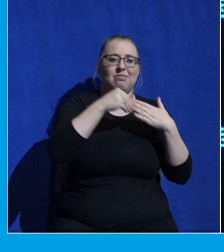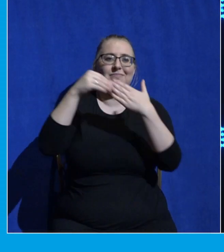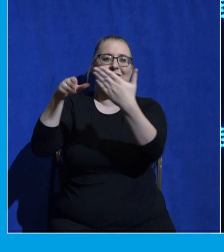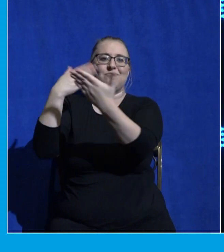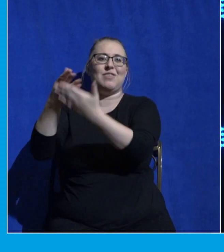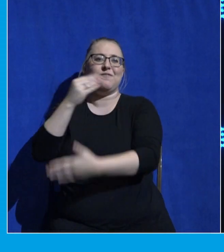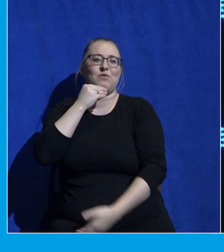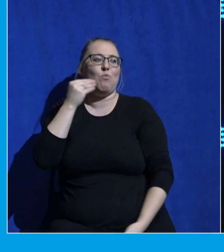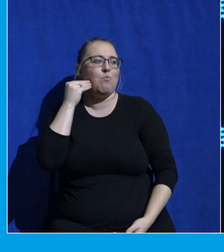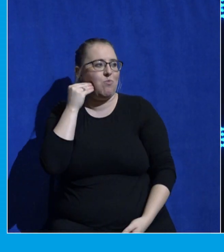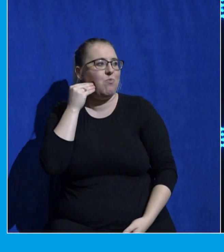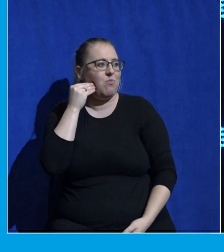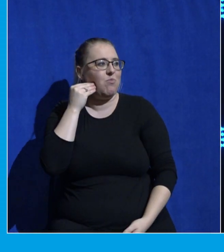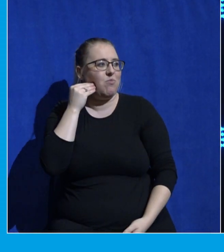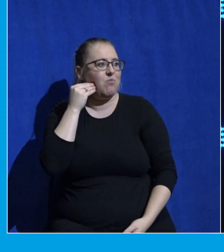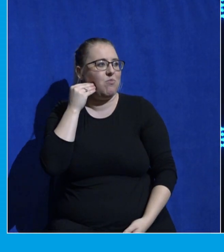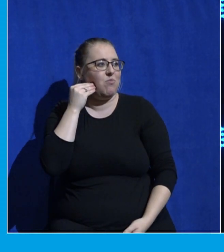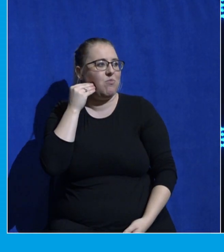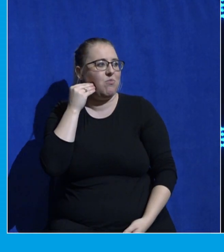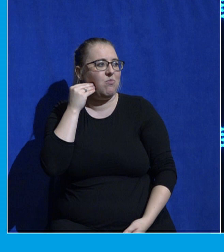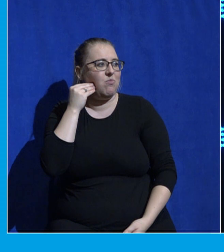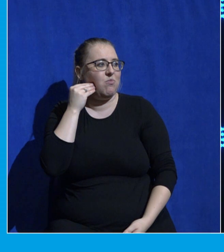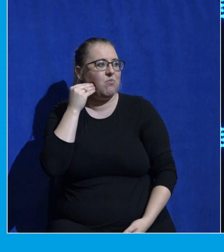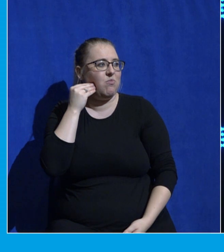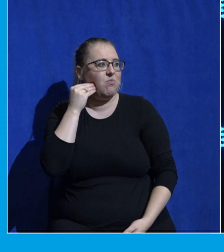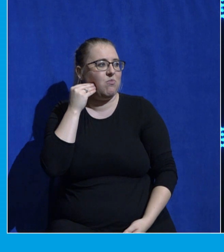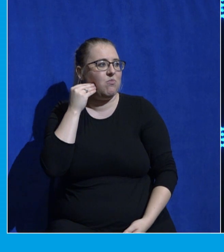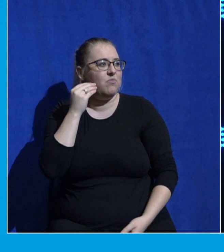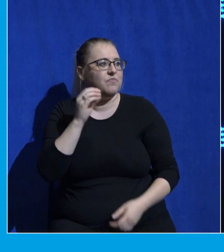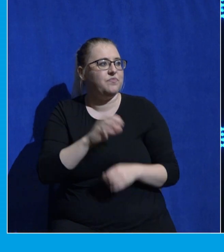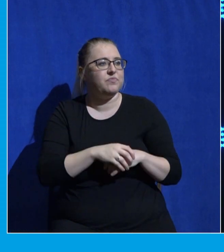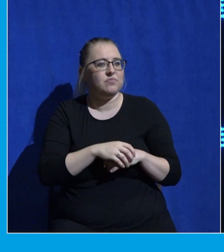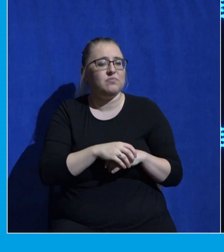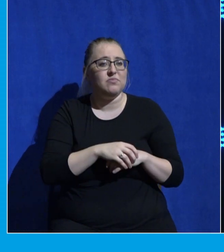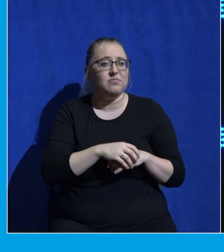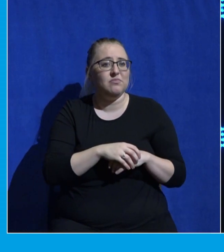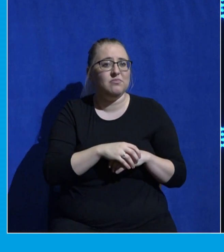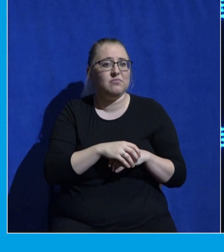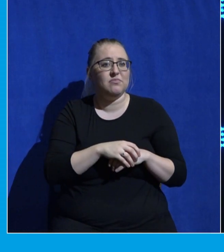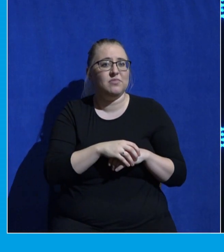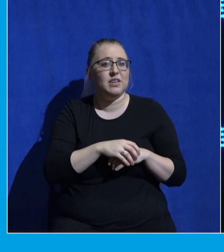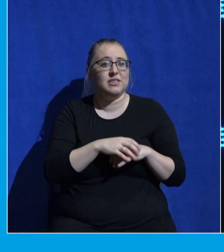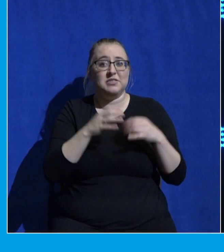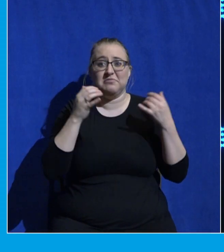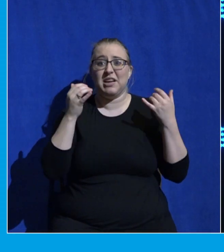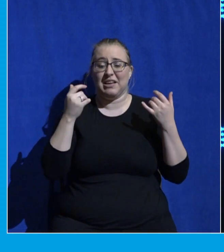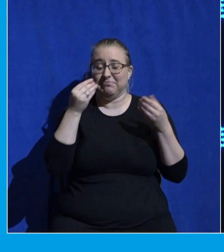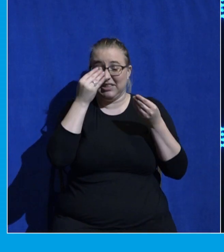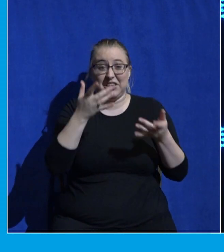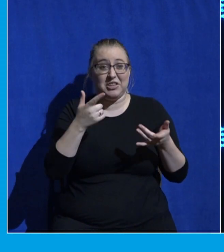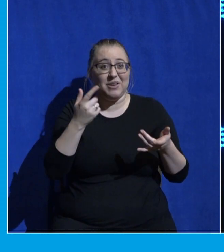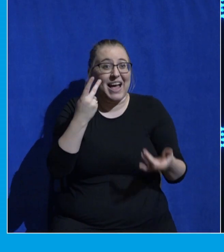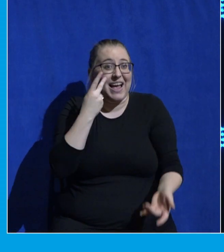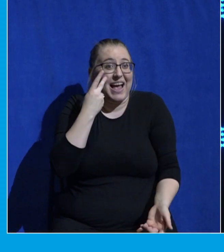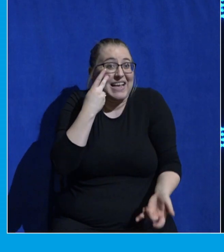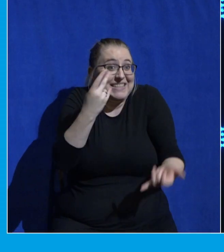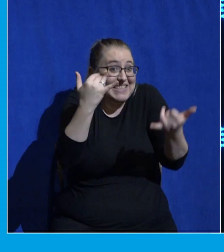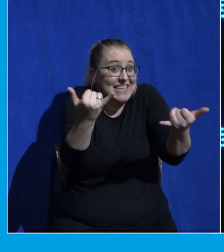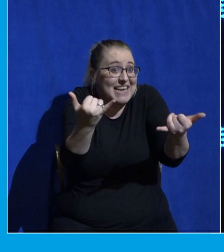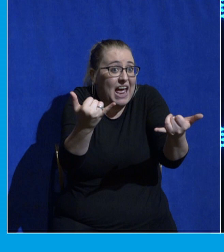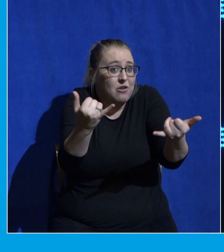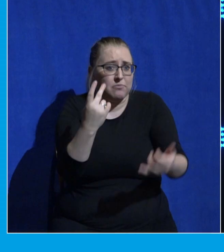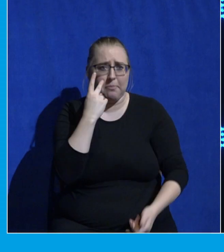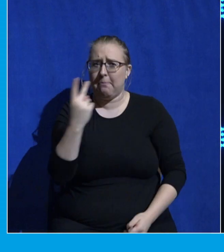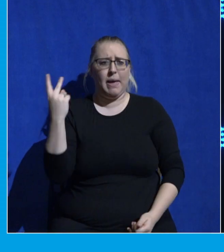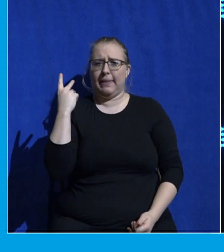Amen. This is what that means. And I'm telling you today, now I see it. Now I see it. Dimly,